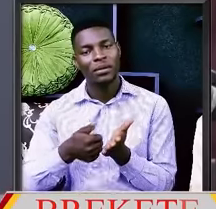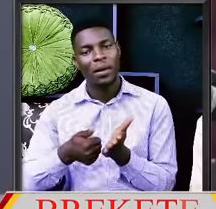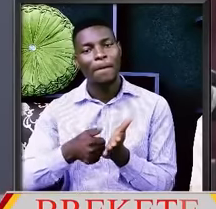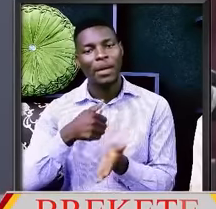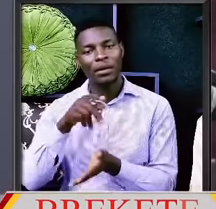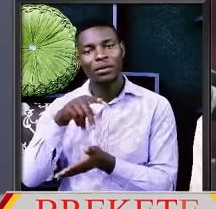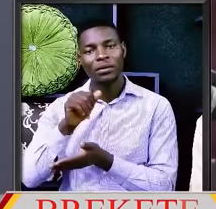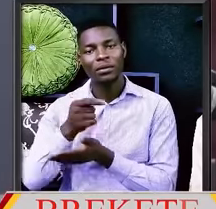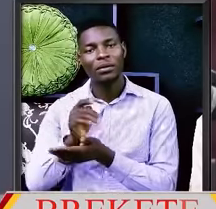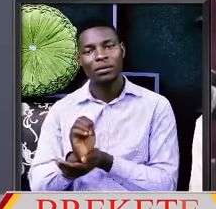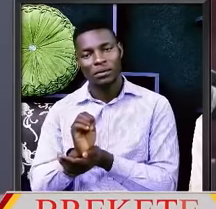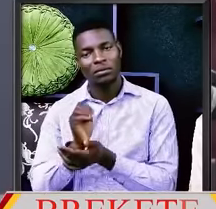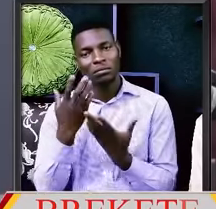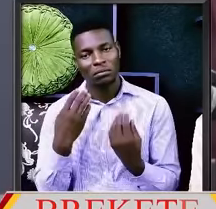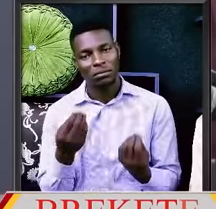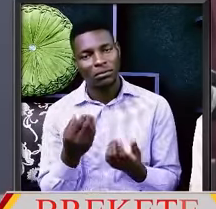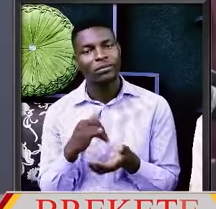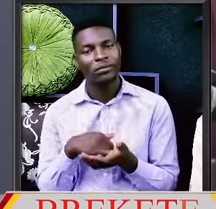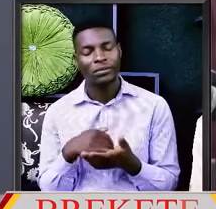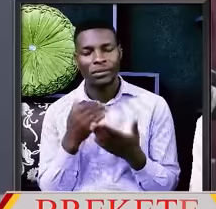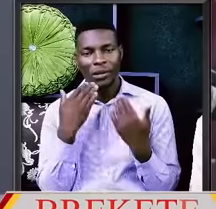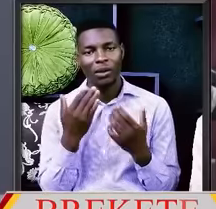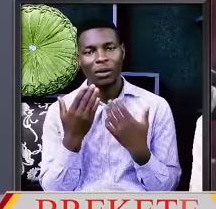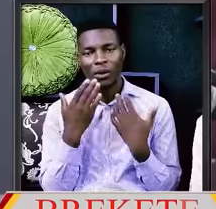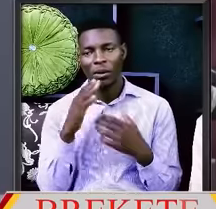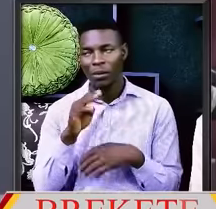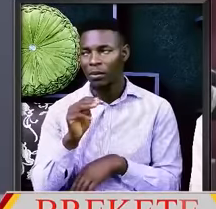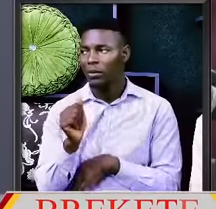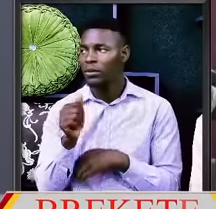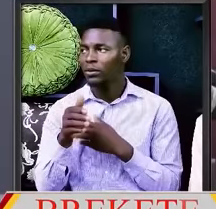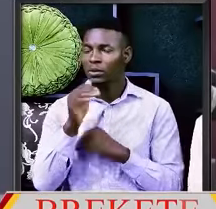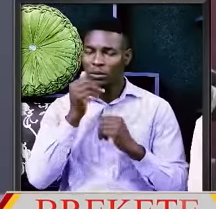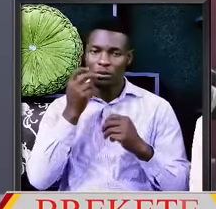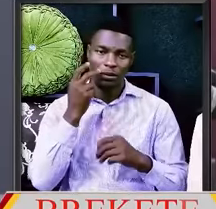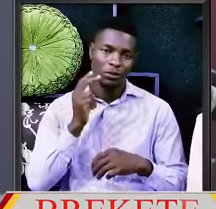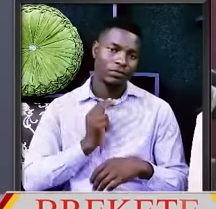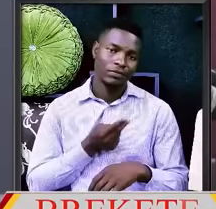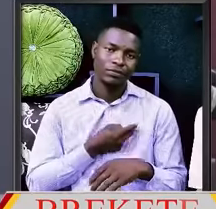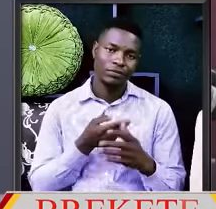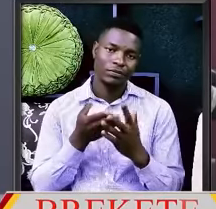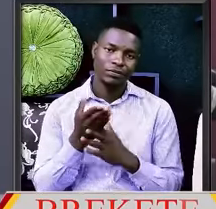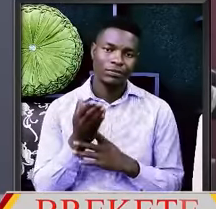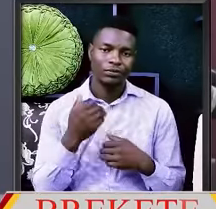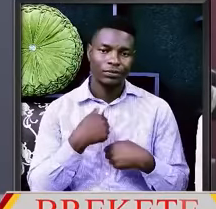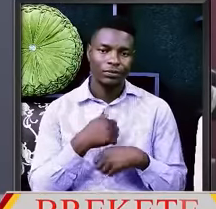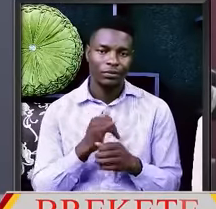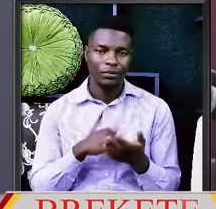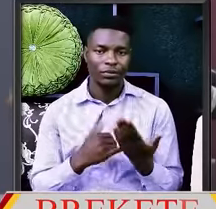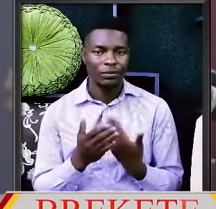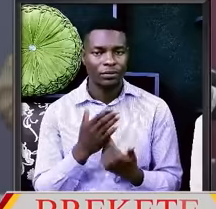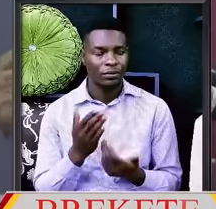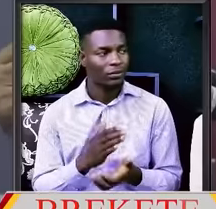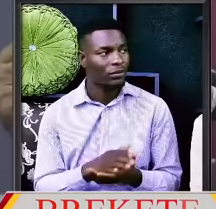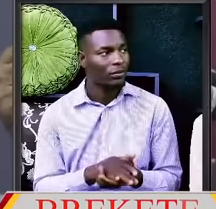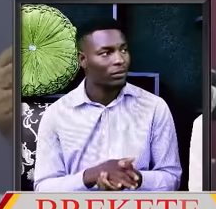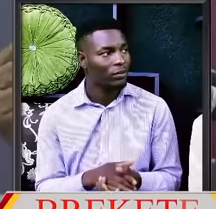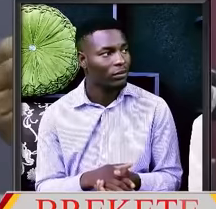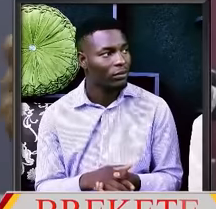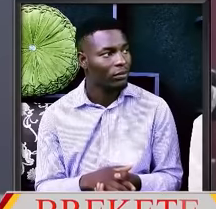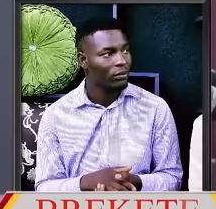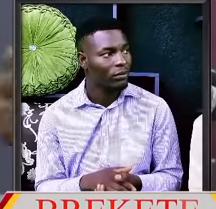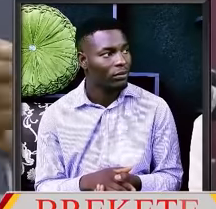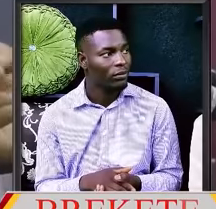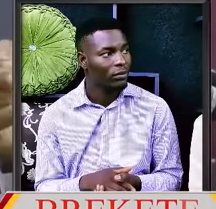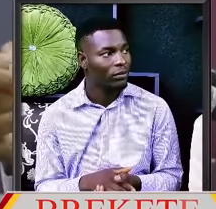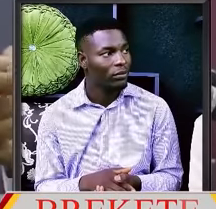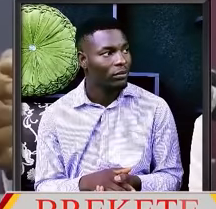ma. President. Thank you so much. God will see us through. And your daughter-in-law and every other person who will